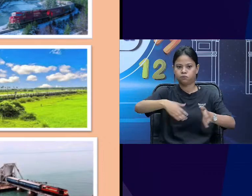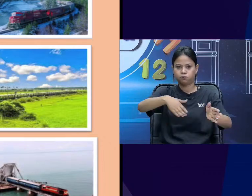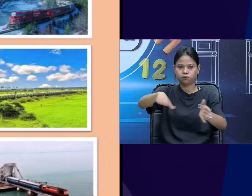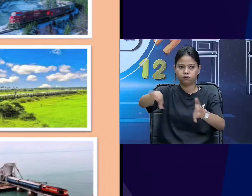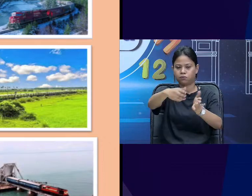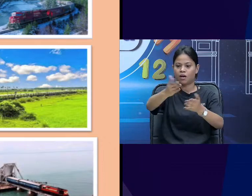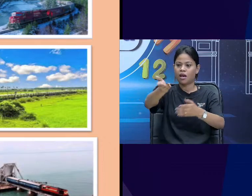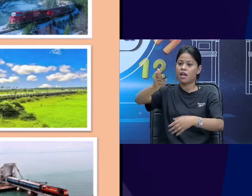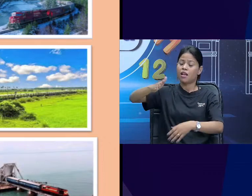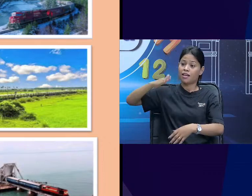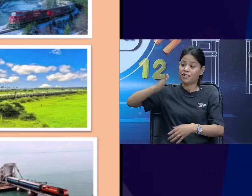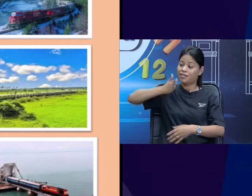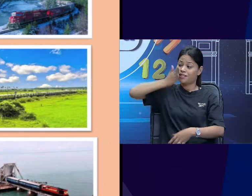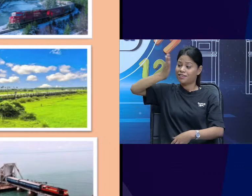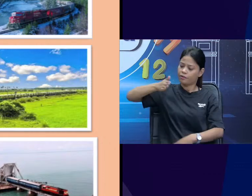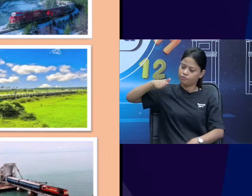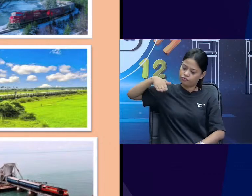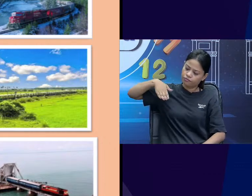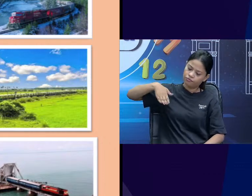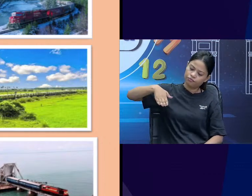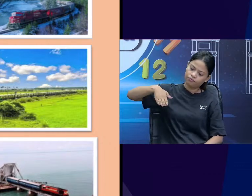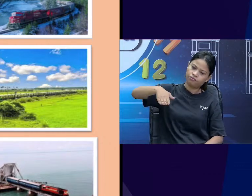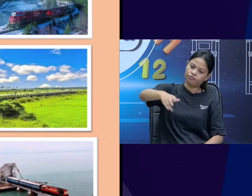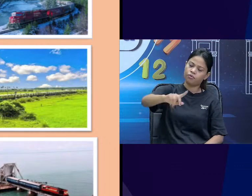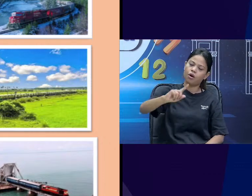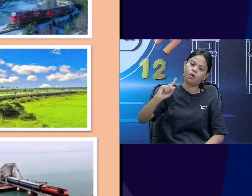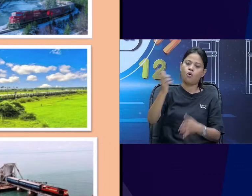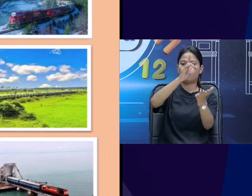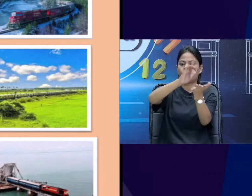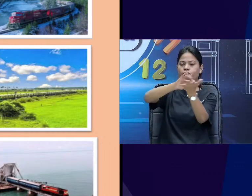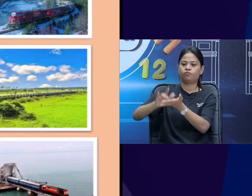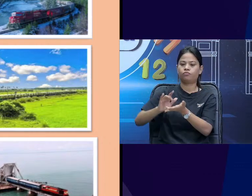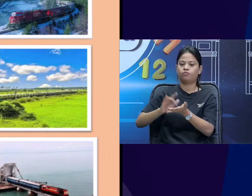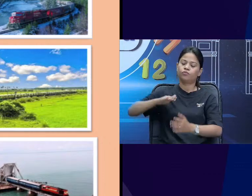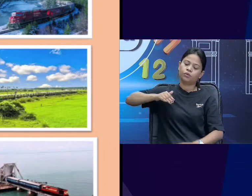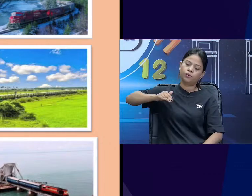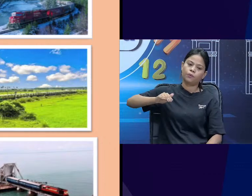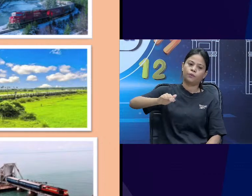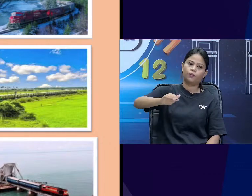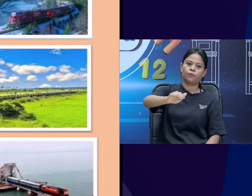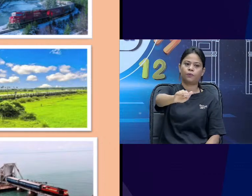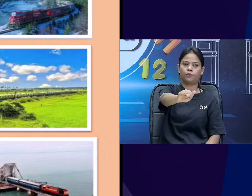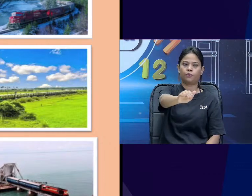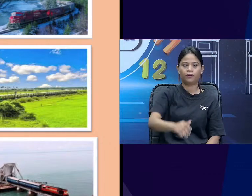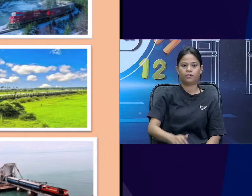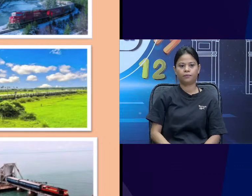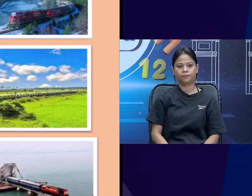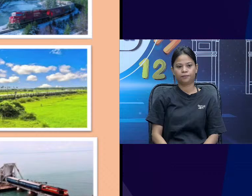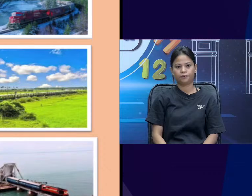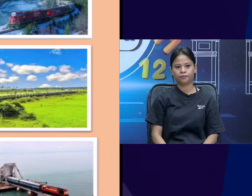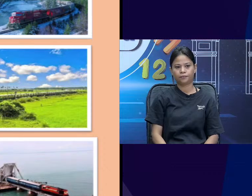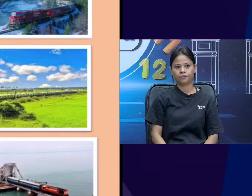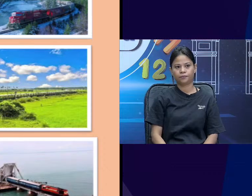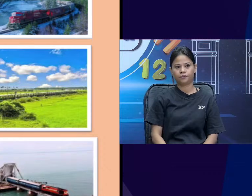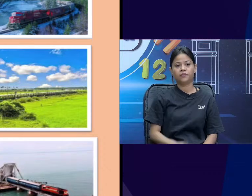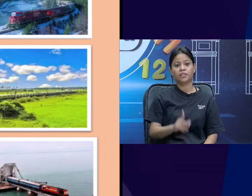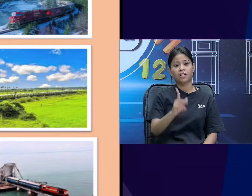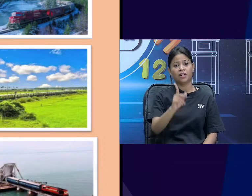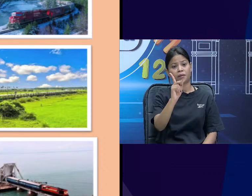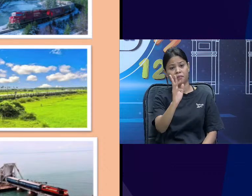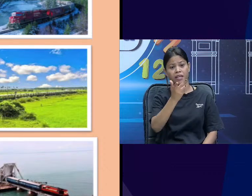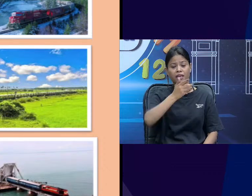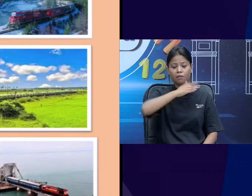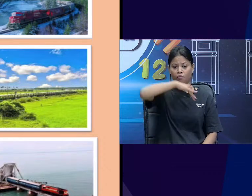comes the train. All the trains pass through mountains, pass through plains, pass through rivers,